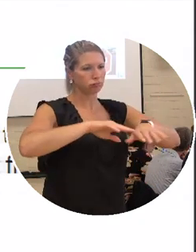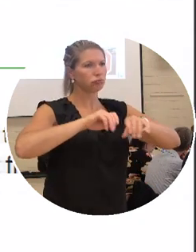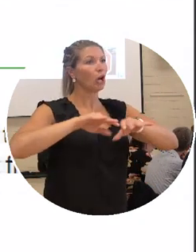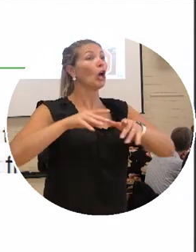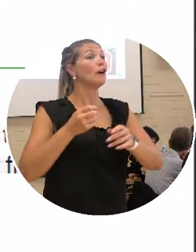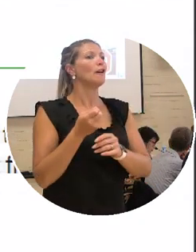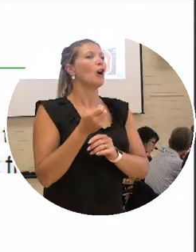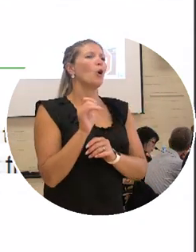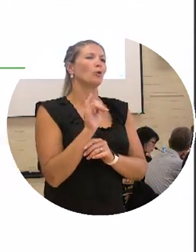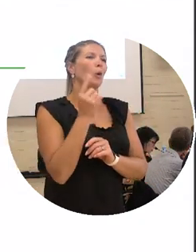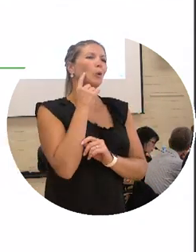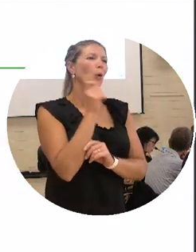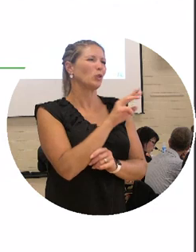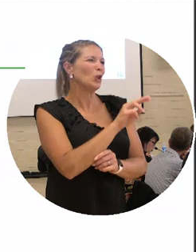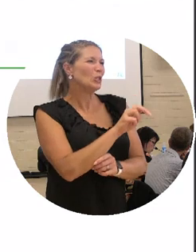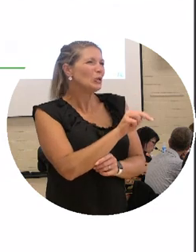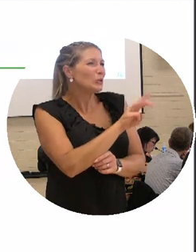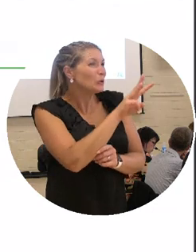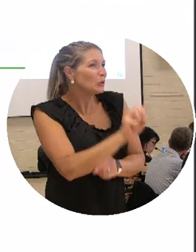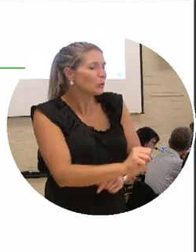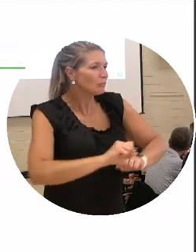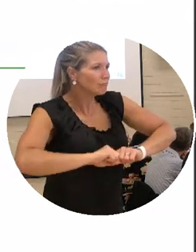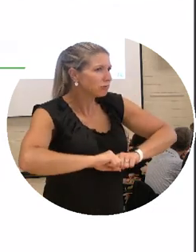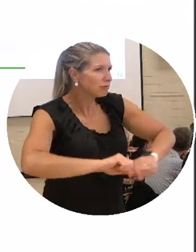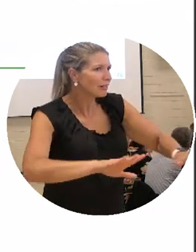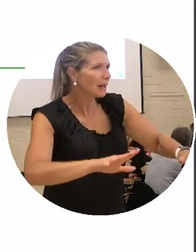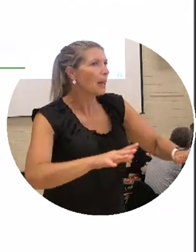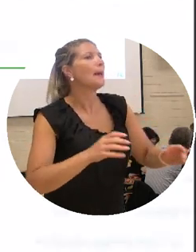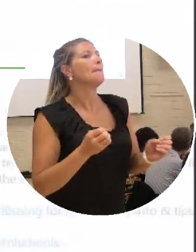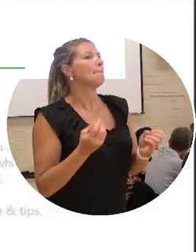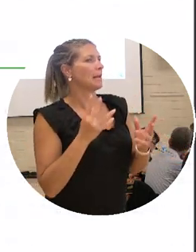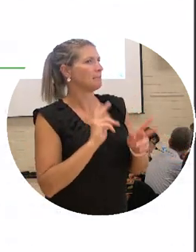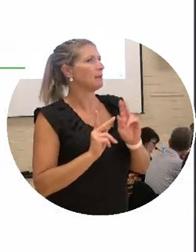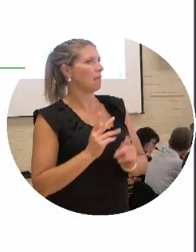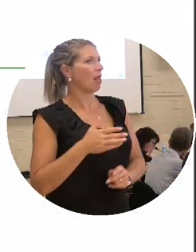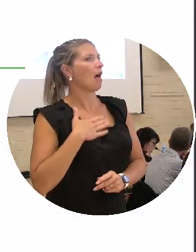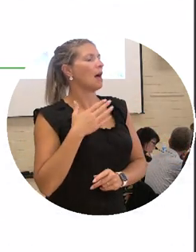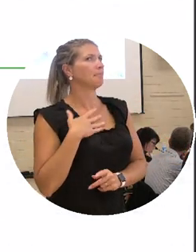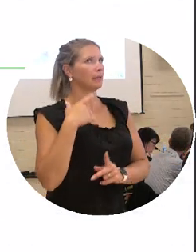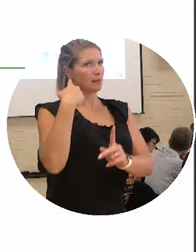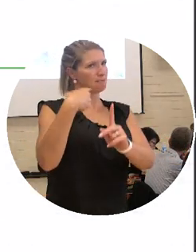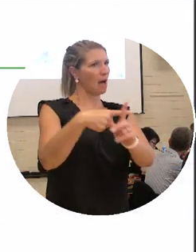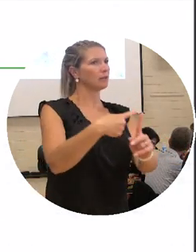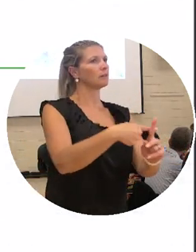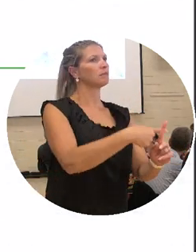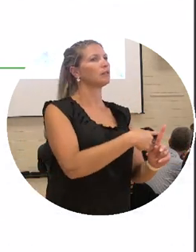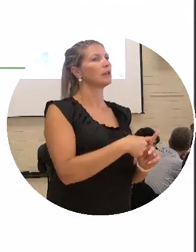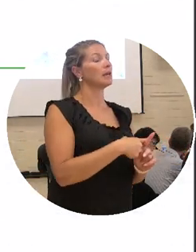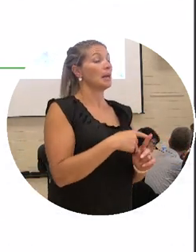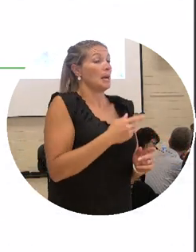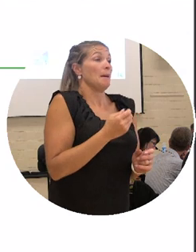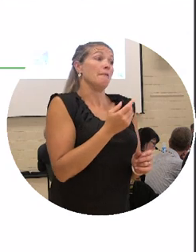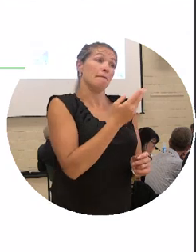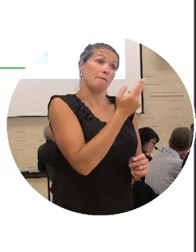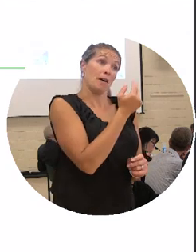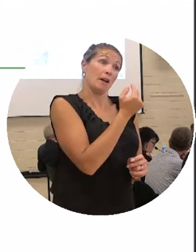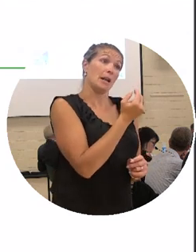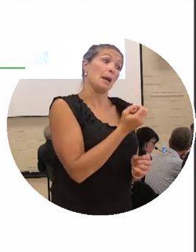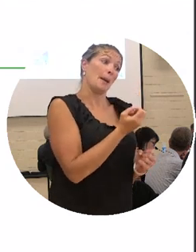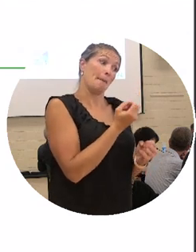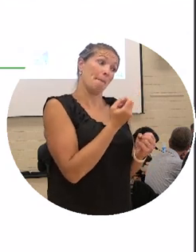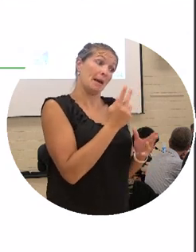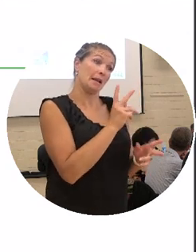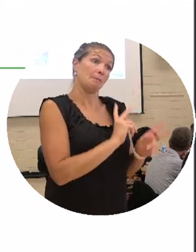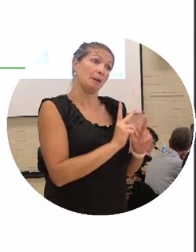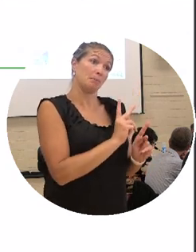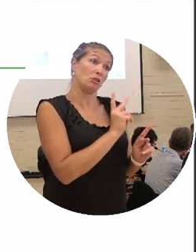interviews. It was received positively. A lot of people, hard to believe, but a lot of people didn't realize that in law,